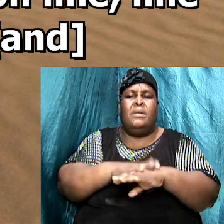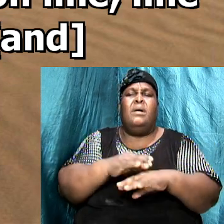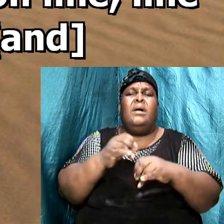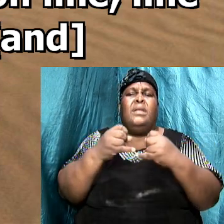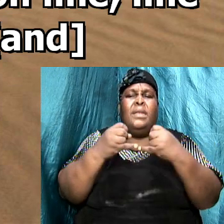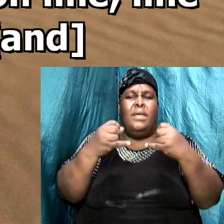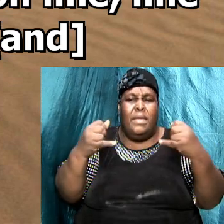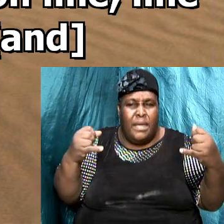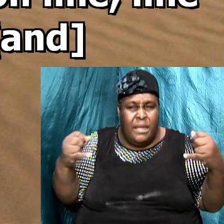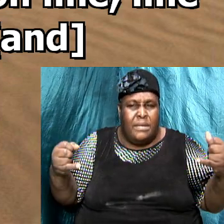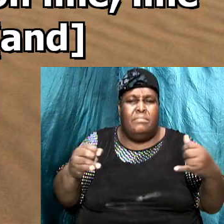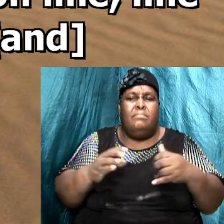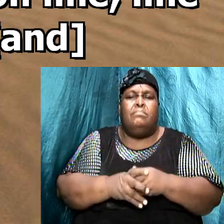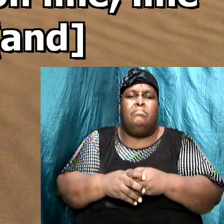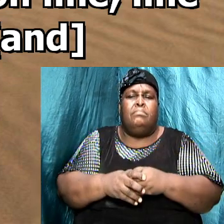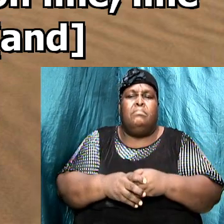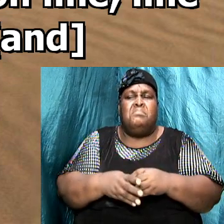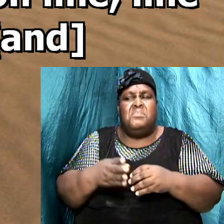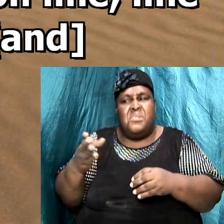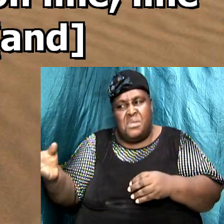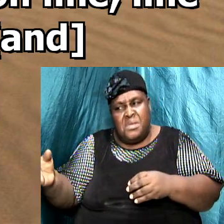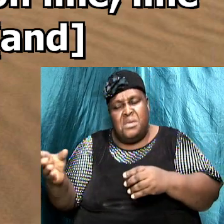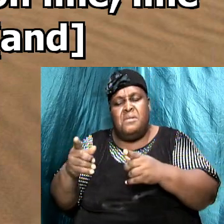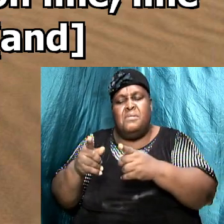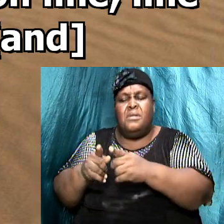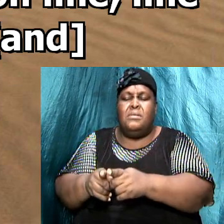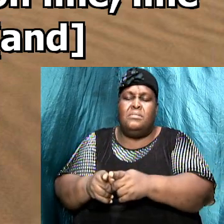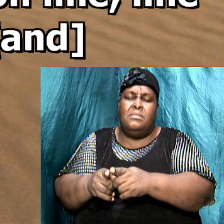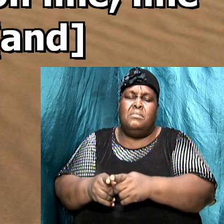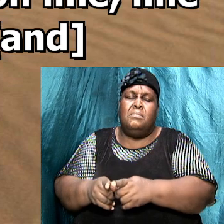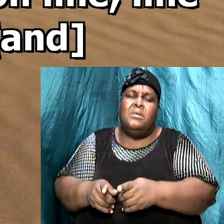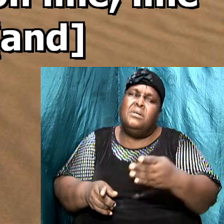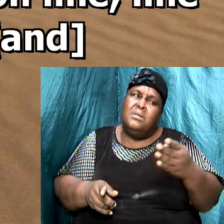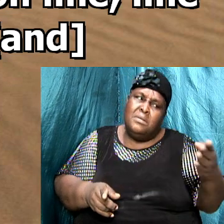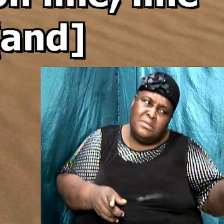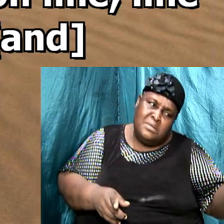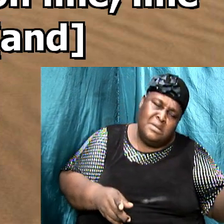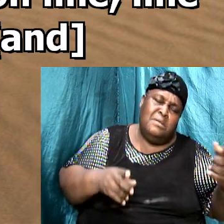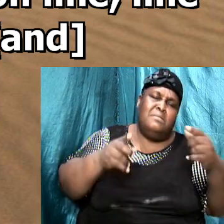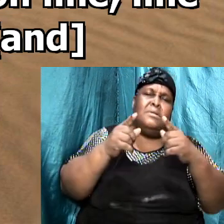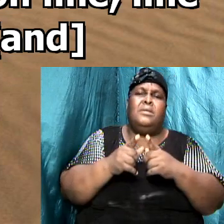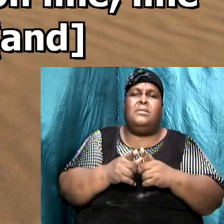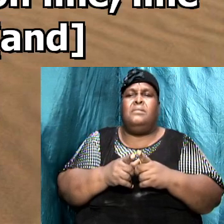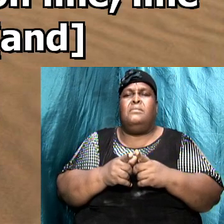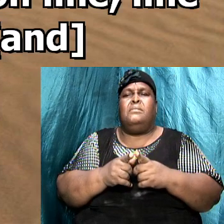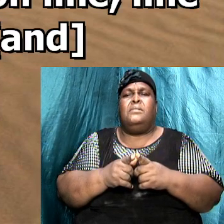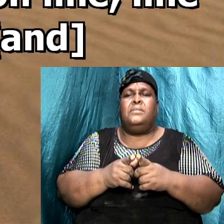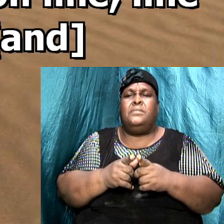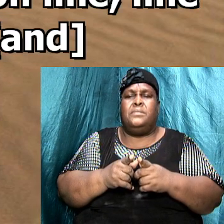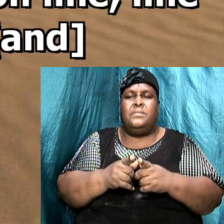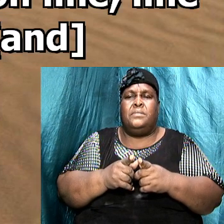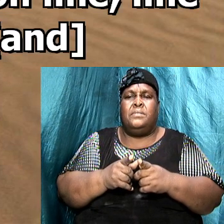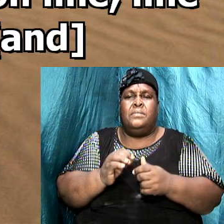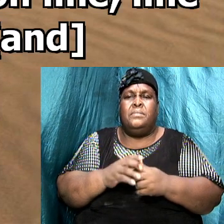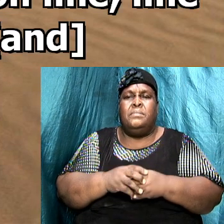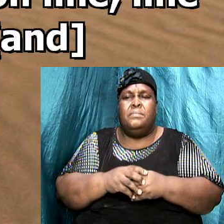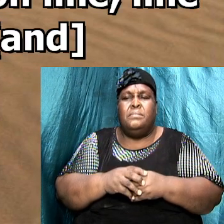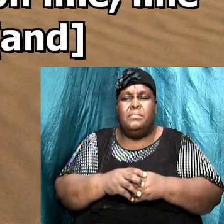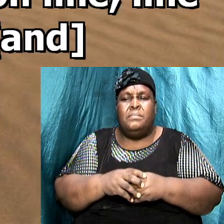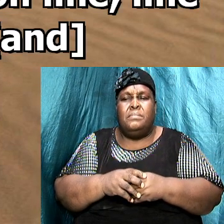Precept upon precept, line upon line, line upon line. Here a little, and there a